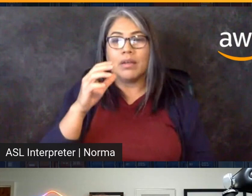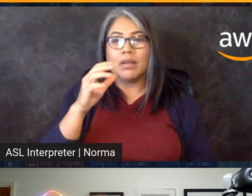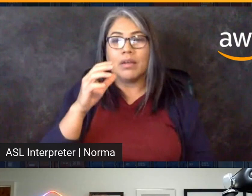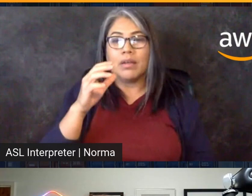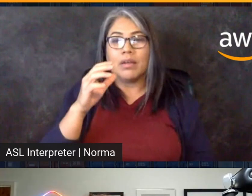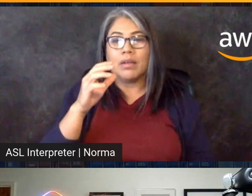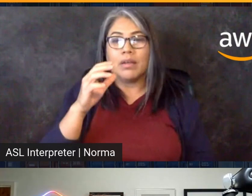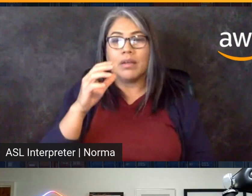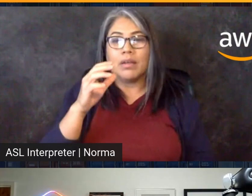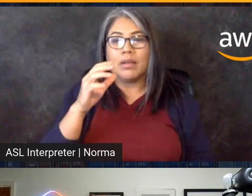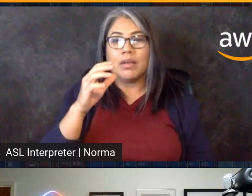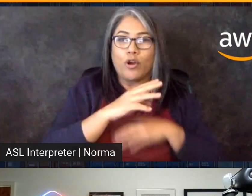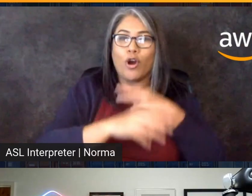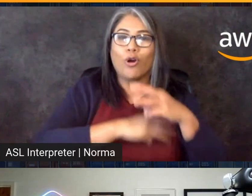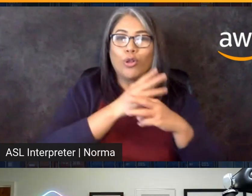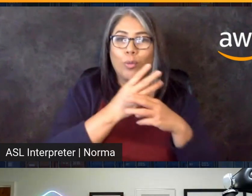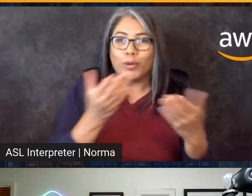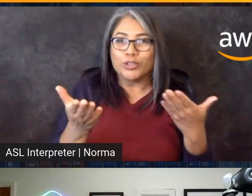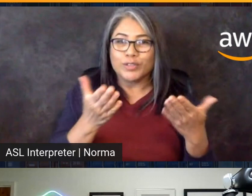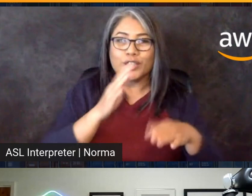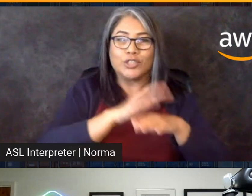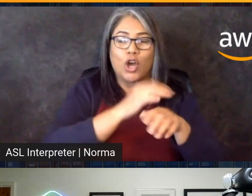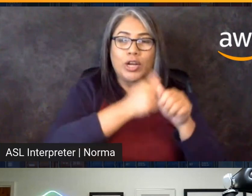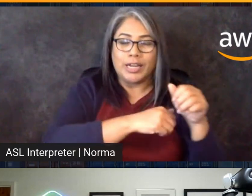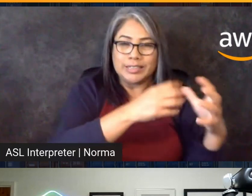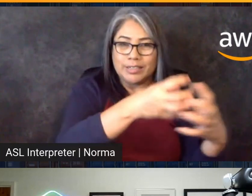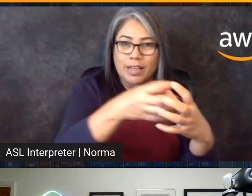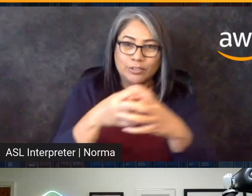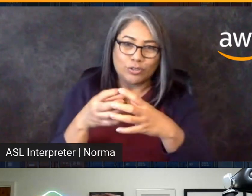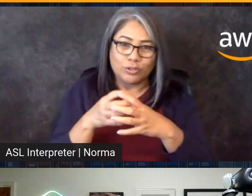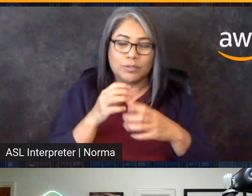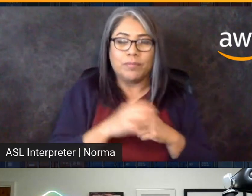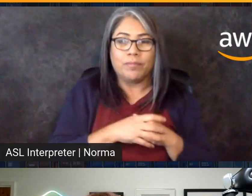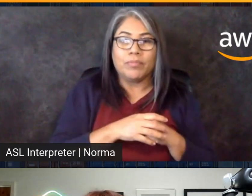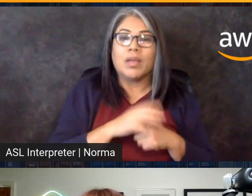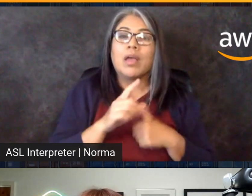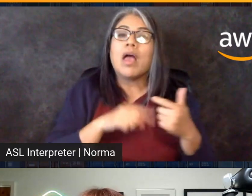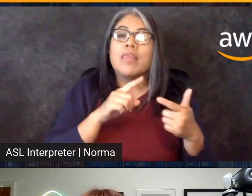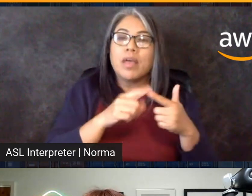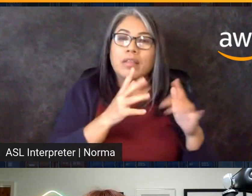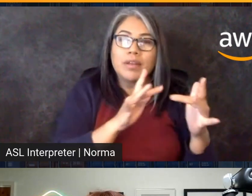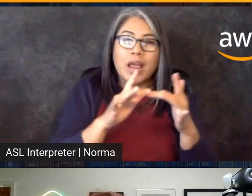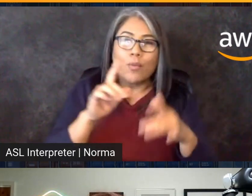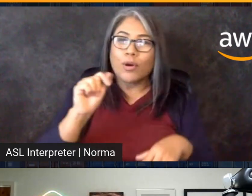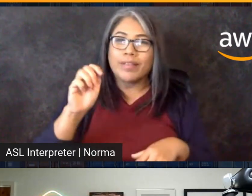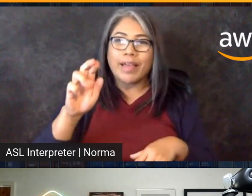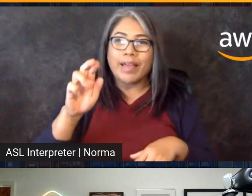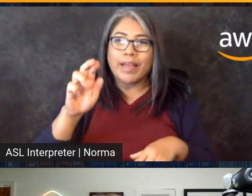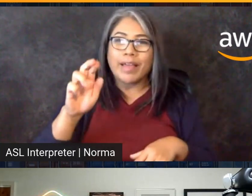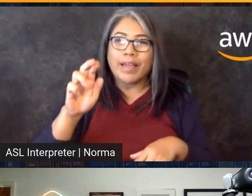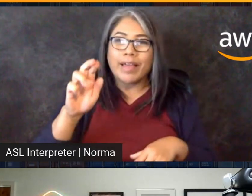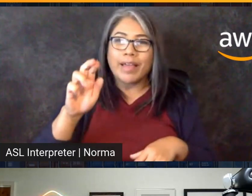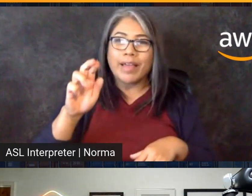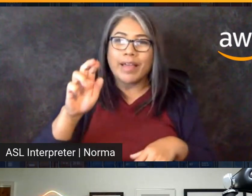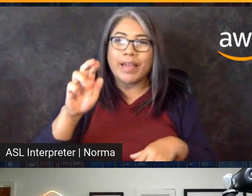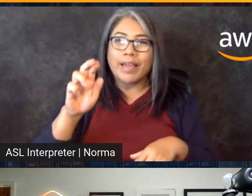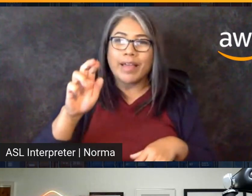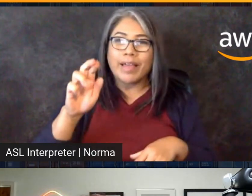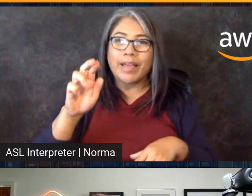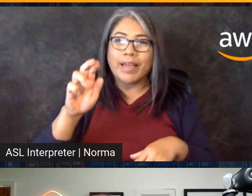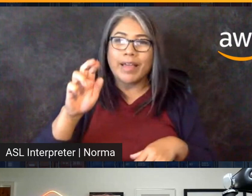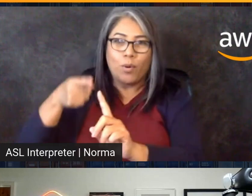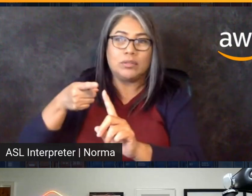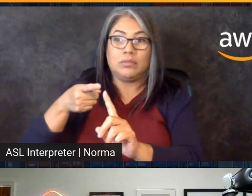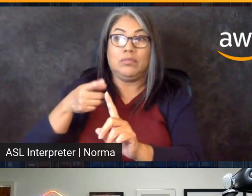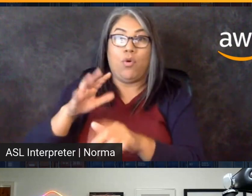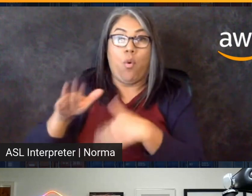and then at the network layer they're just endpoints. They're all just endpoints from Cilium's point of view. And you can set things